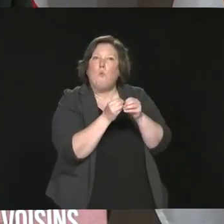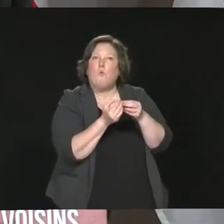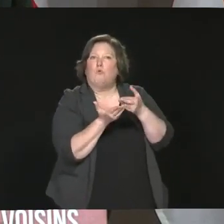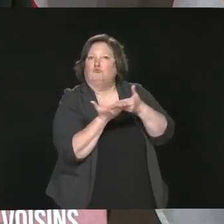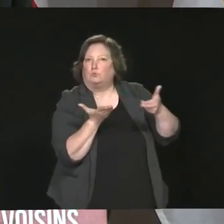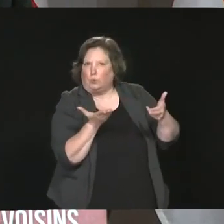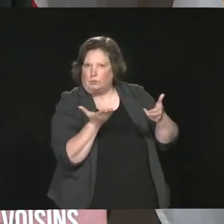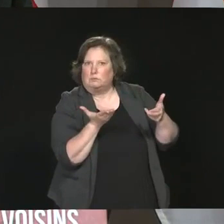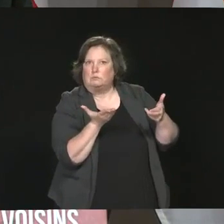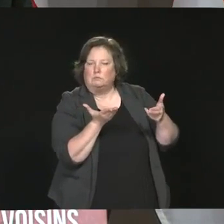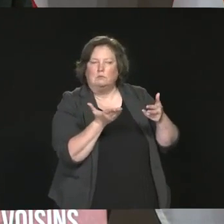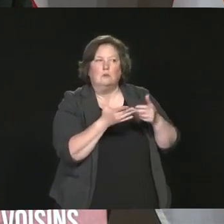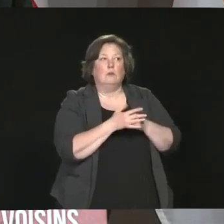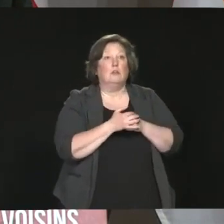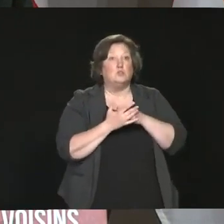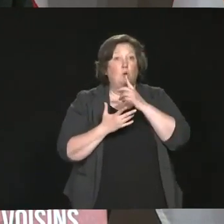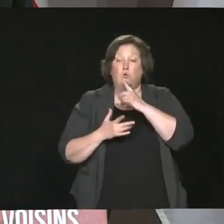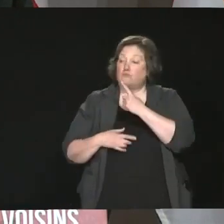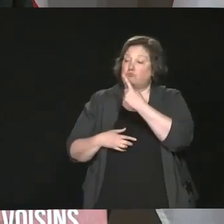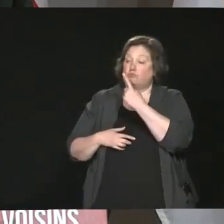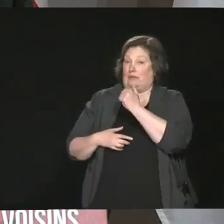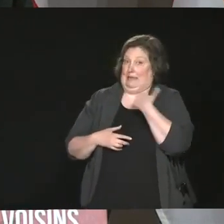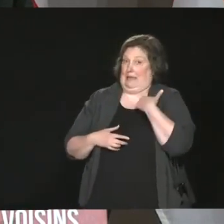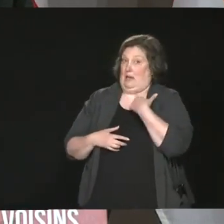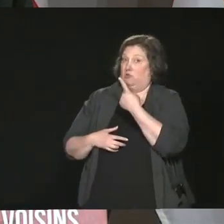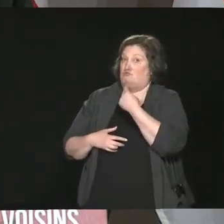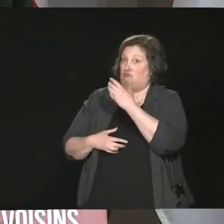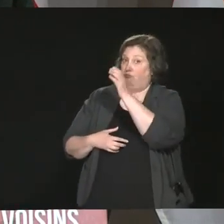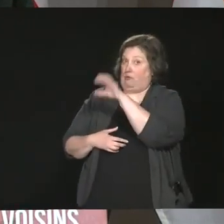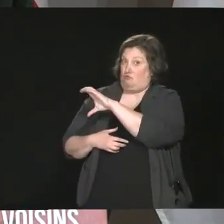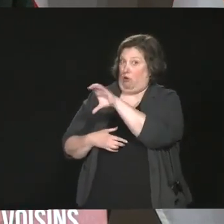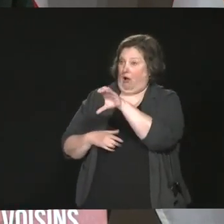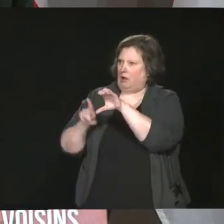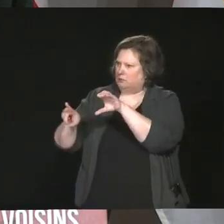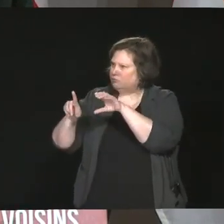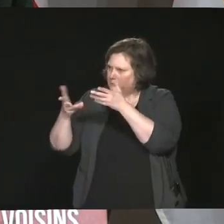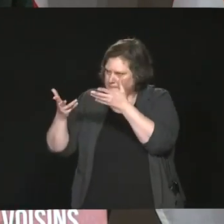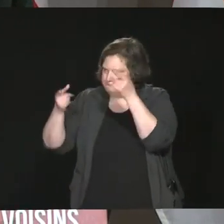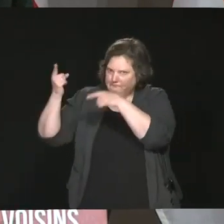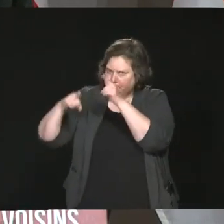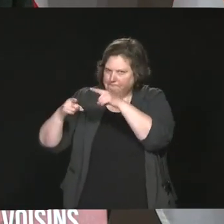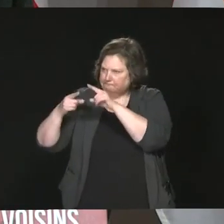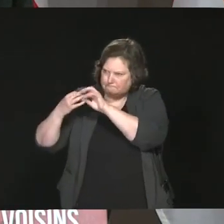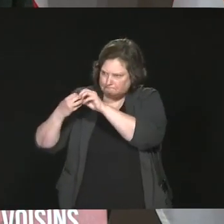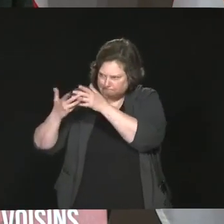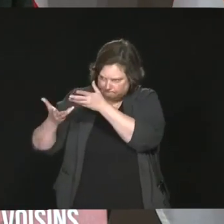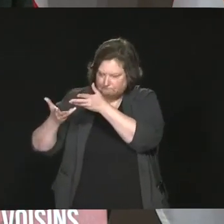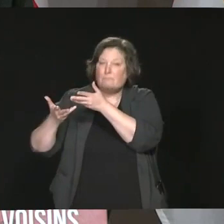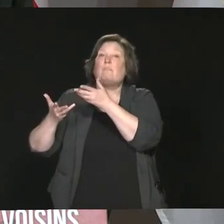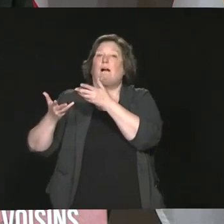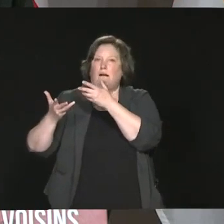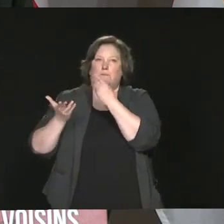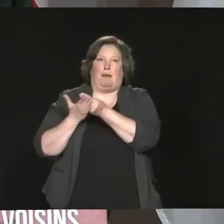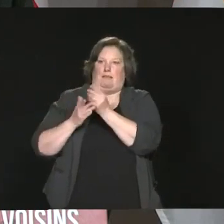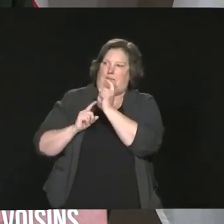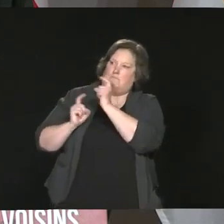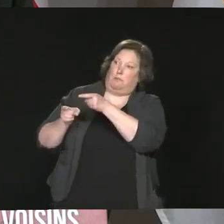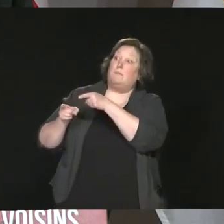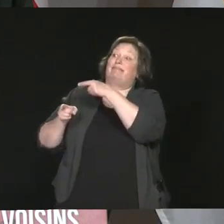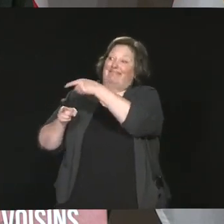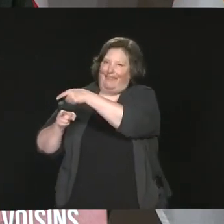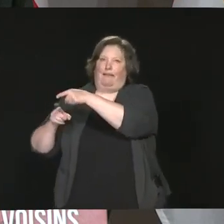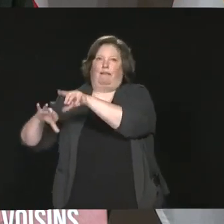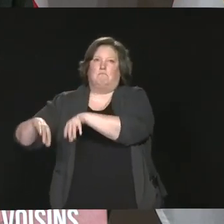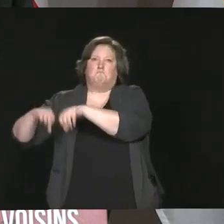Cross, and we have developed a working plan, and we funded the Canadian Red Cross to provide additional resources and additional